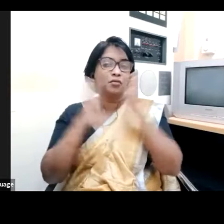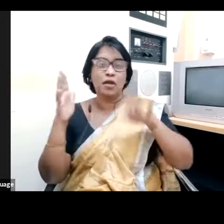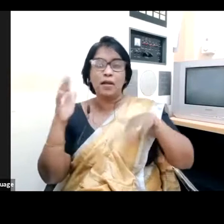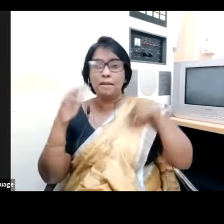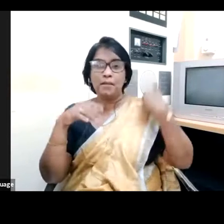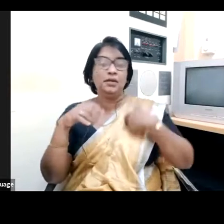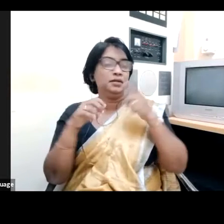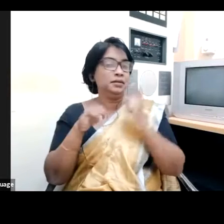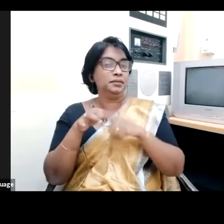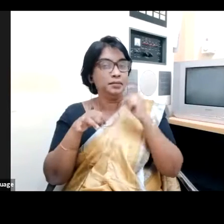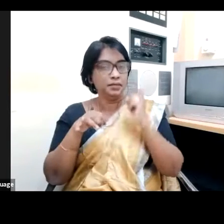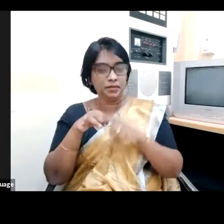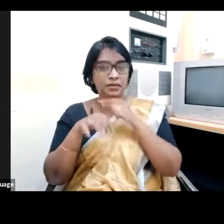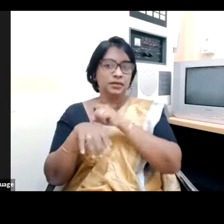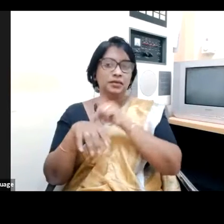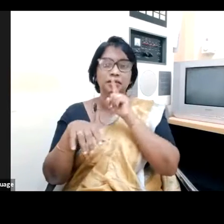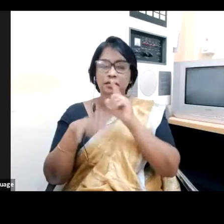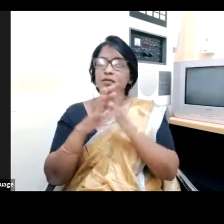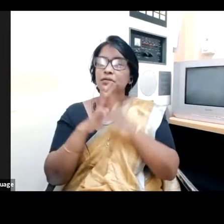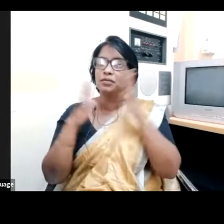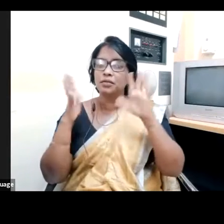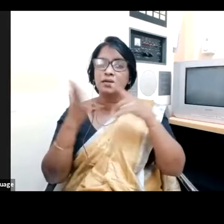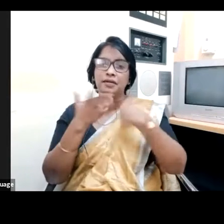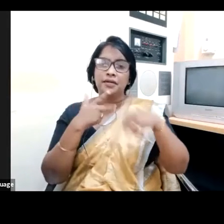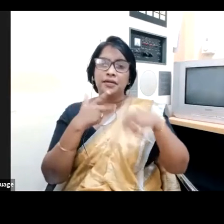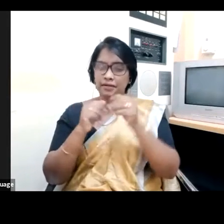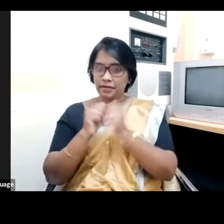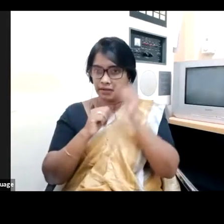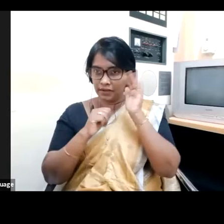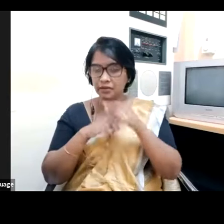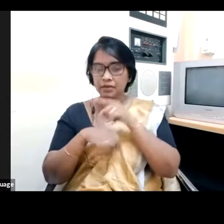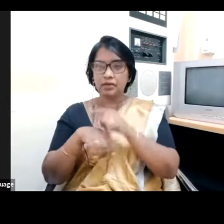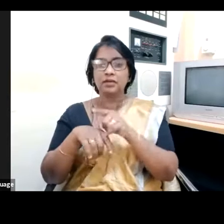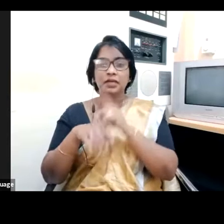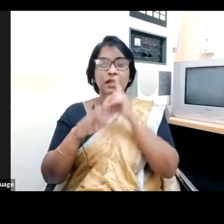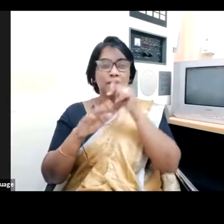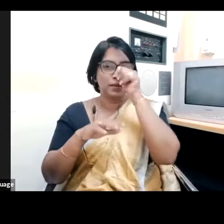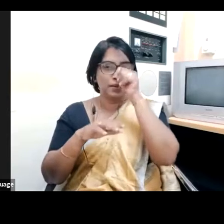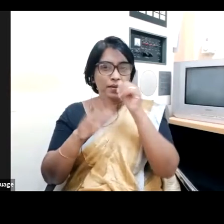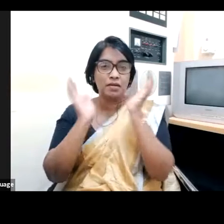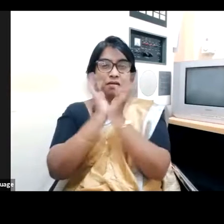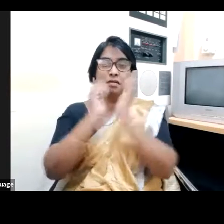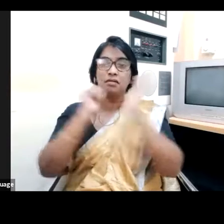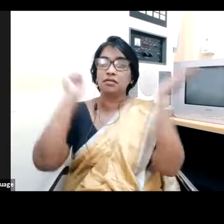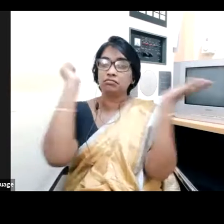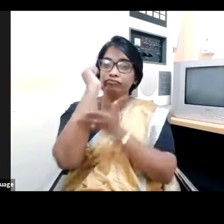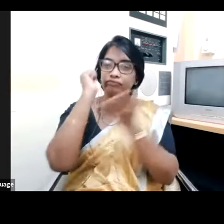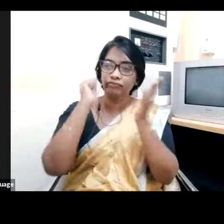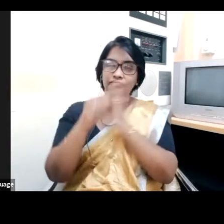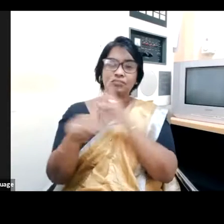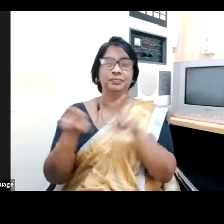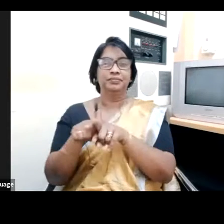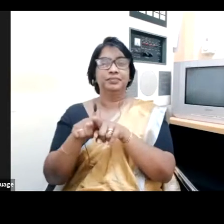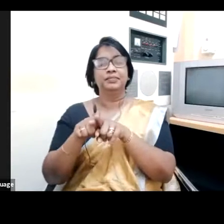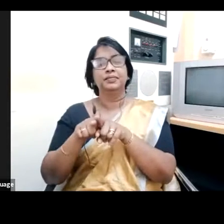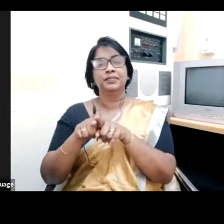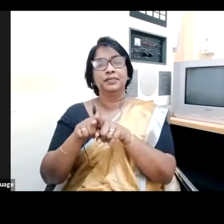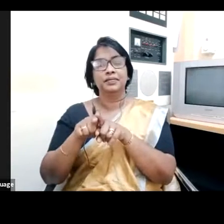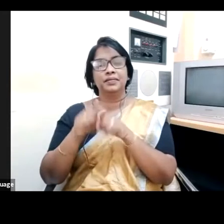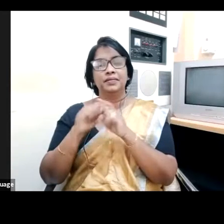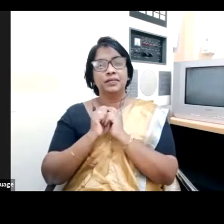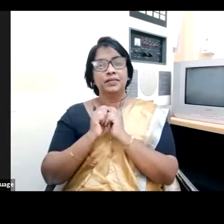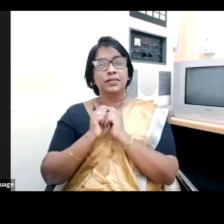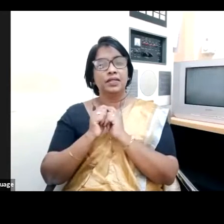illegal felling, wildlife poaching and mining, forest fires, and degradation of coastal forests.